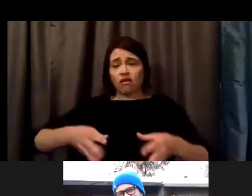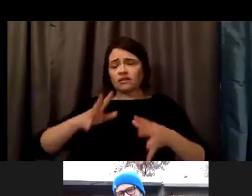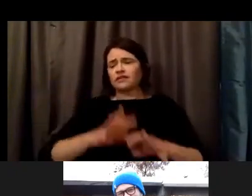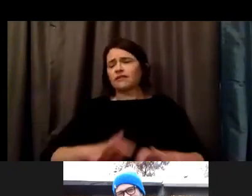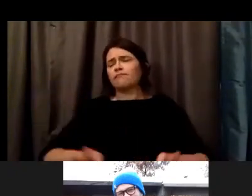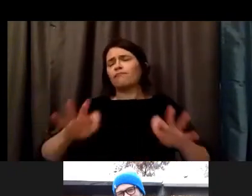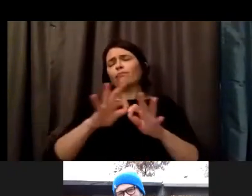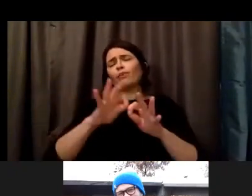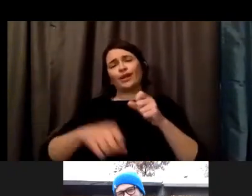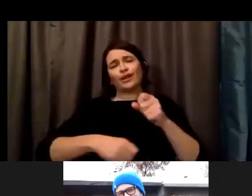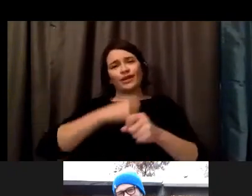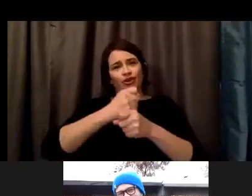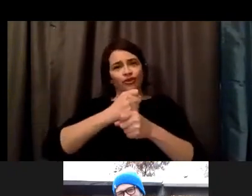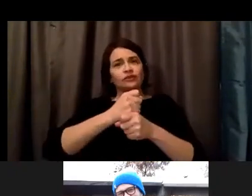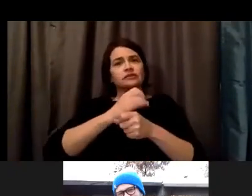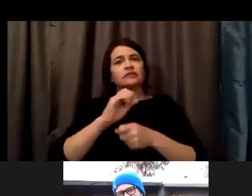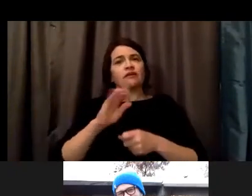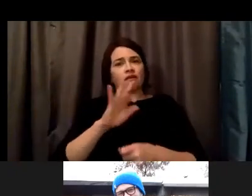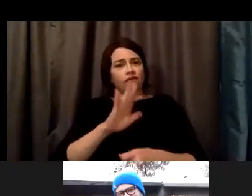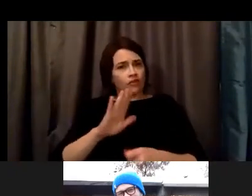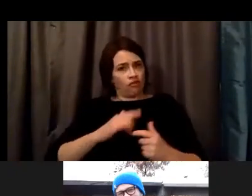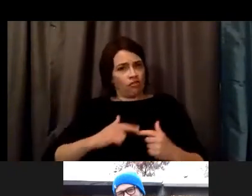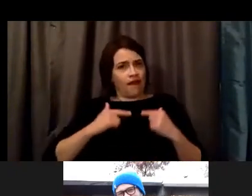and now they're in America, they're in Minnesota,